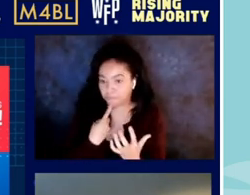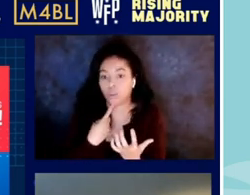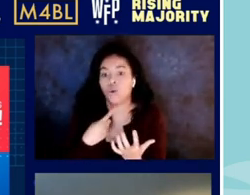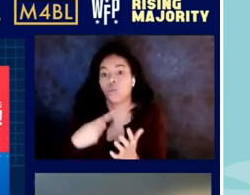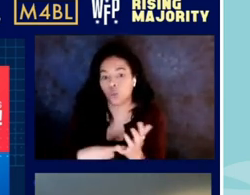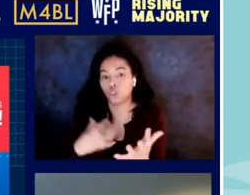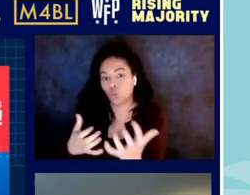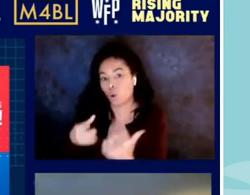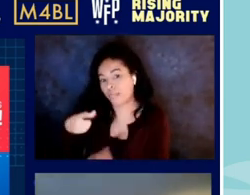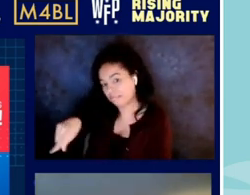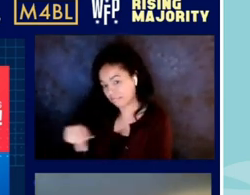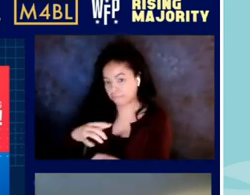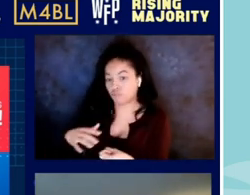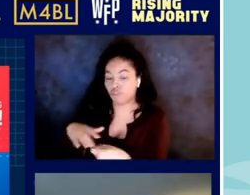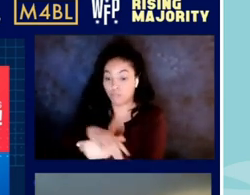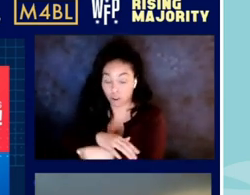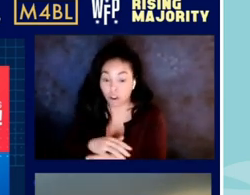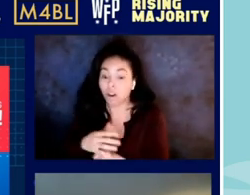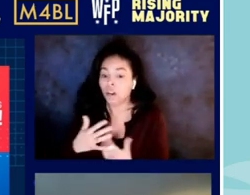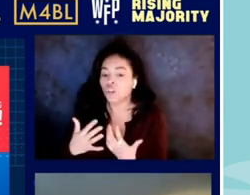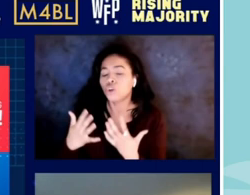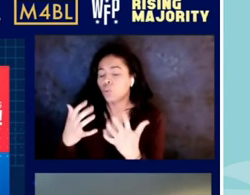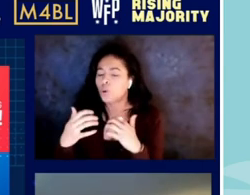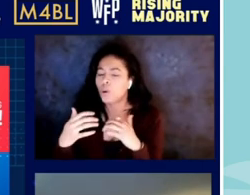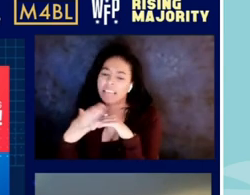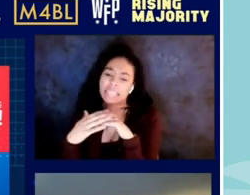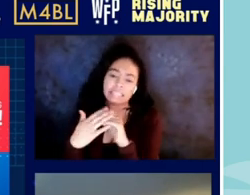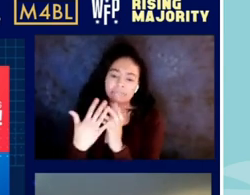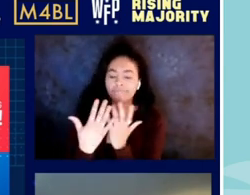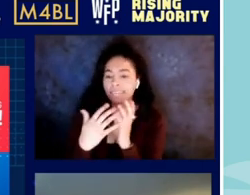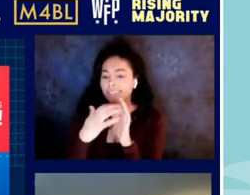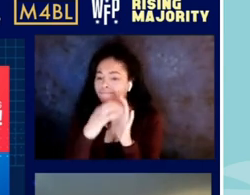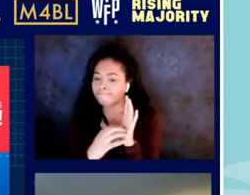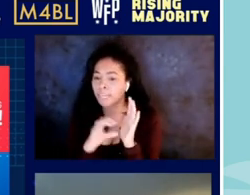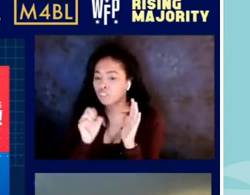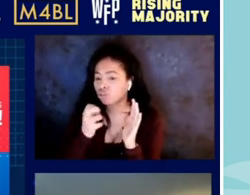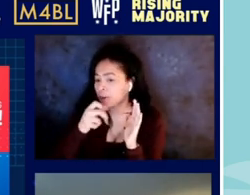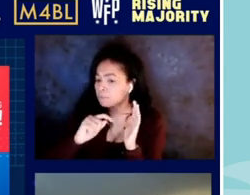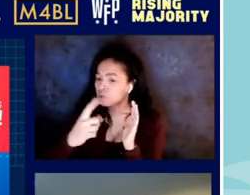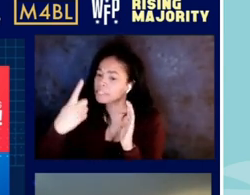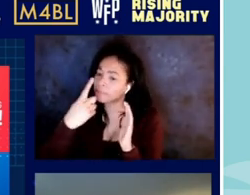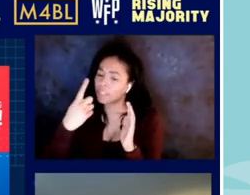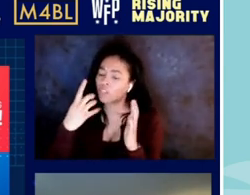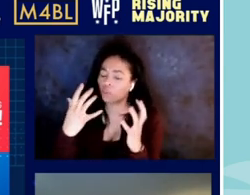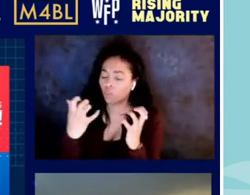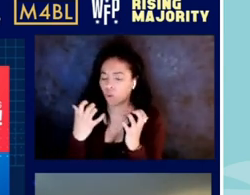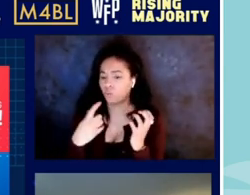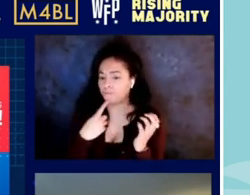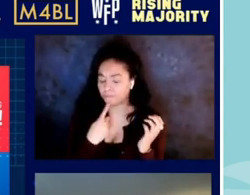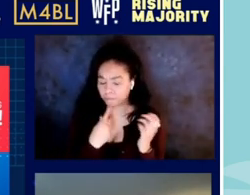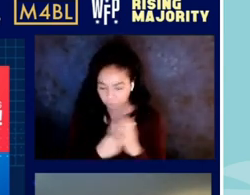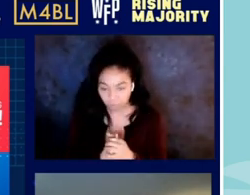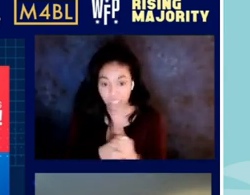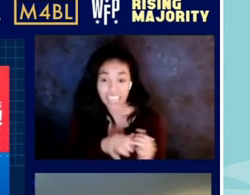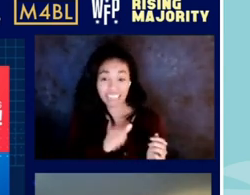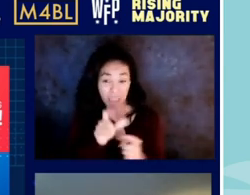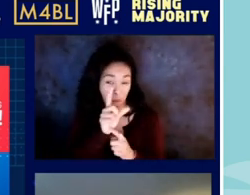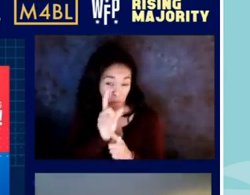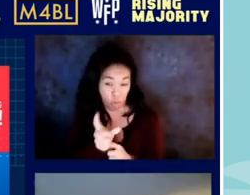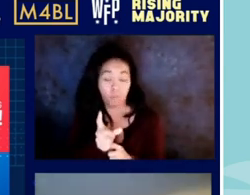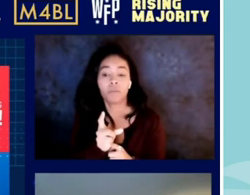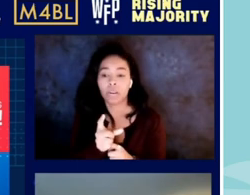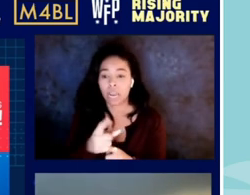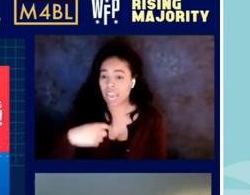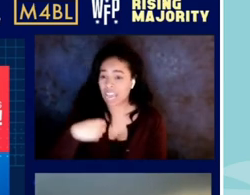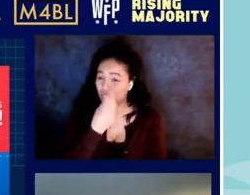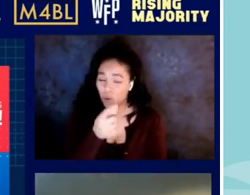you have at least a little script or something that you're gonna say. Even that little moment that I have where I tell the